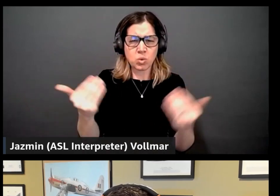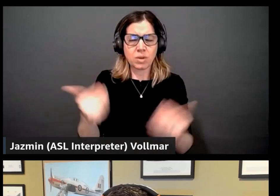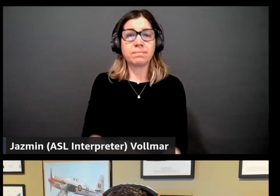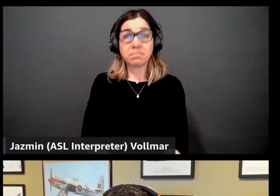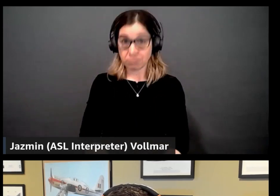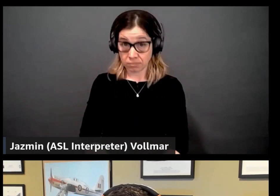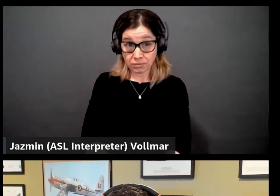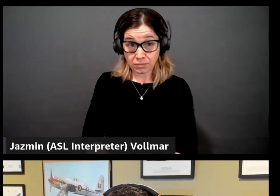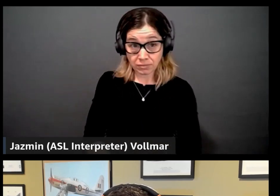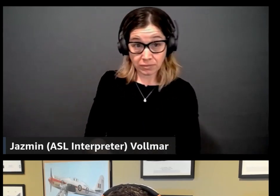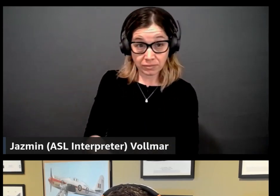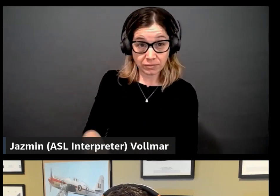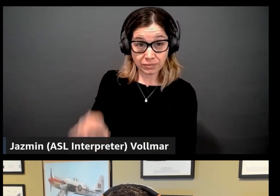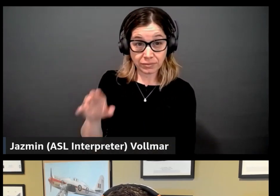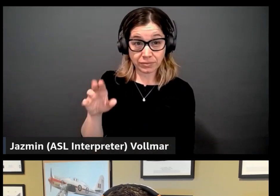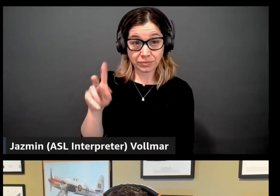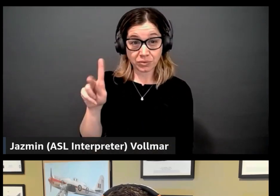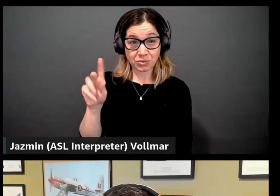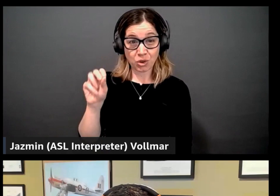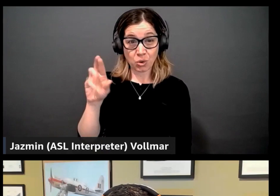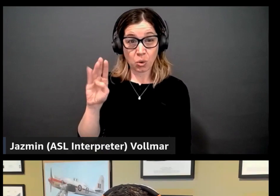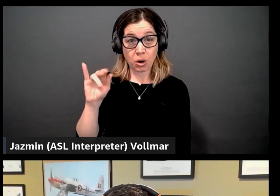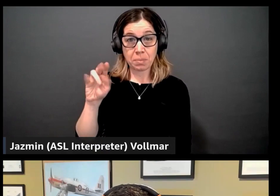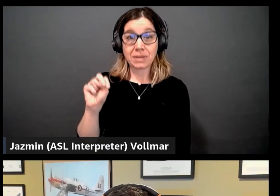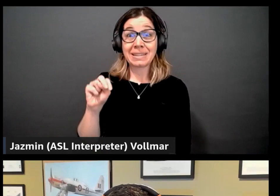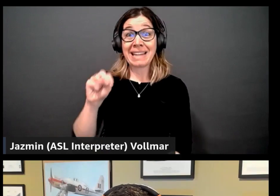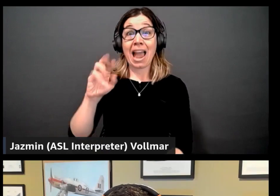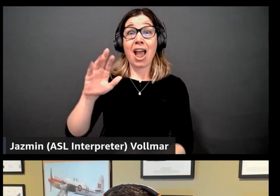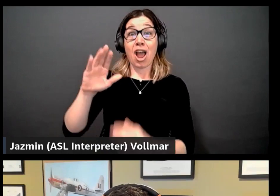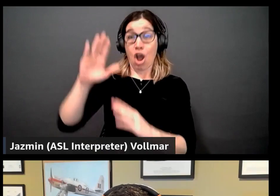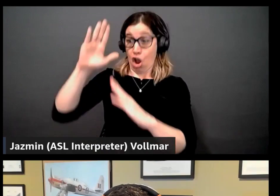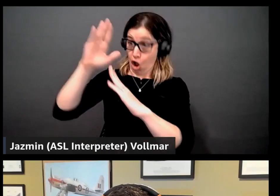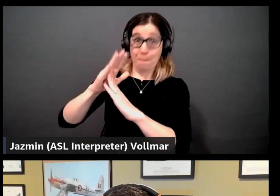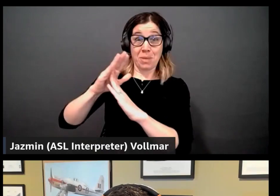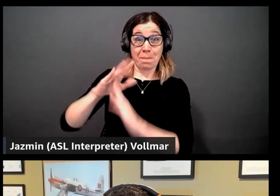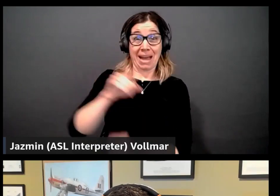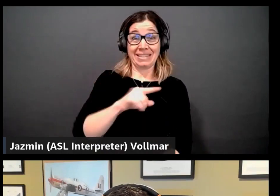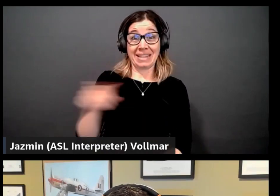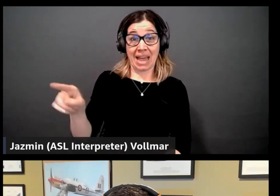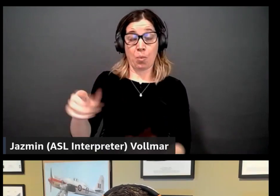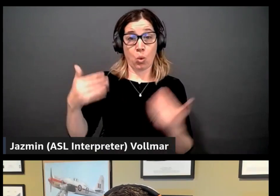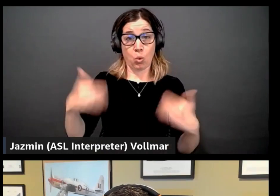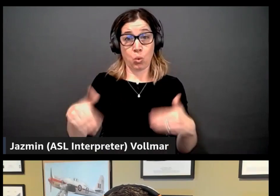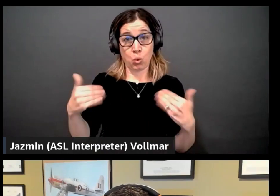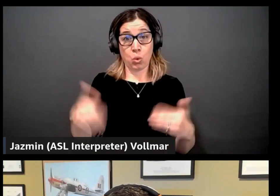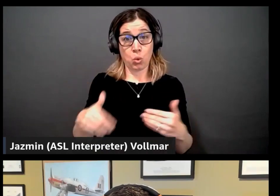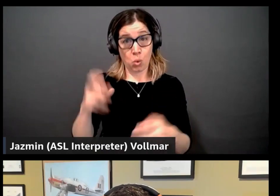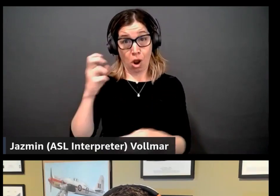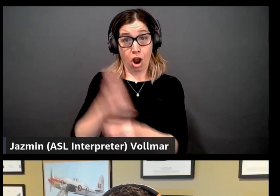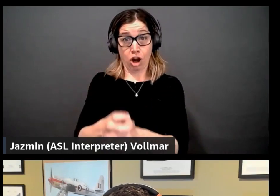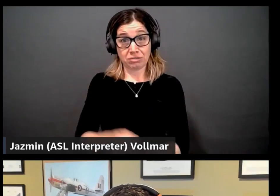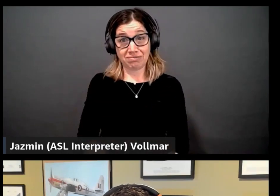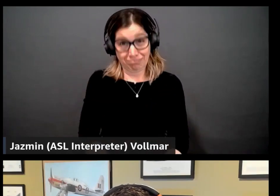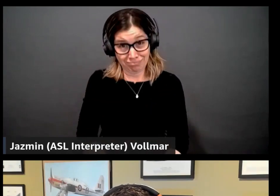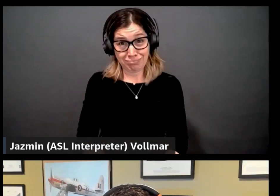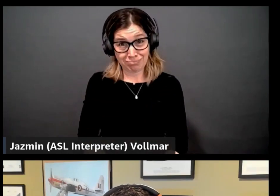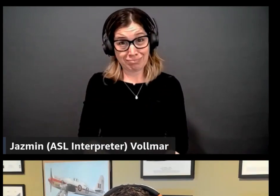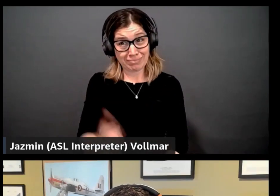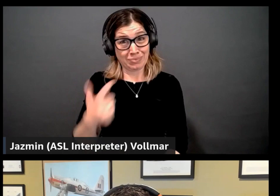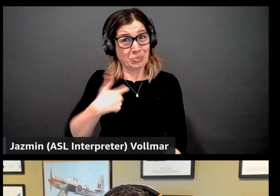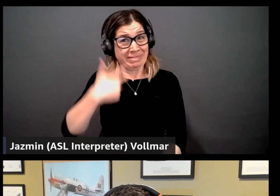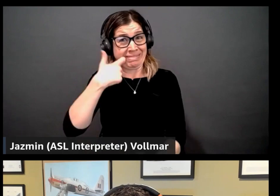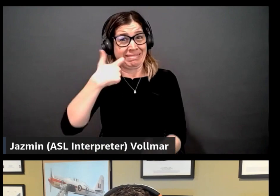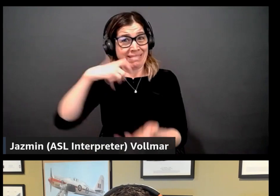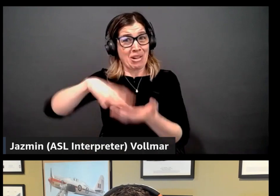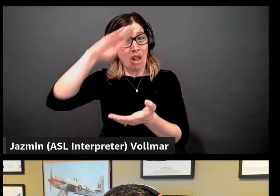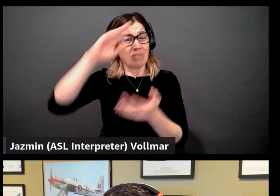actually, optimizing them is quite a pain, as we recently learned when we try to do these things